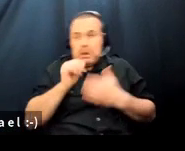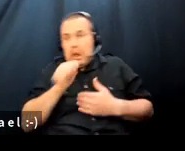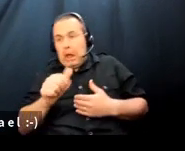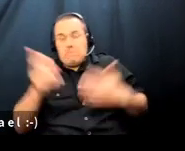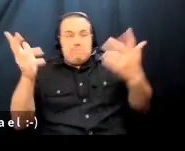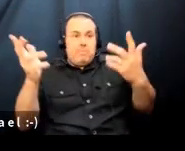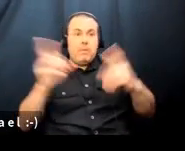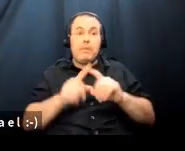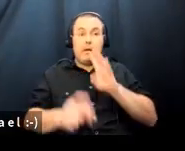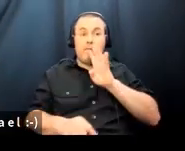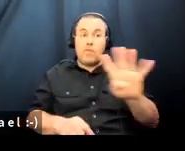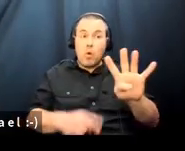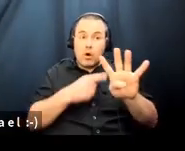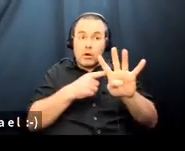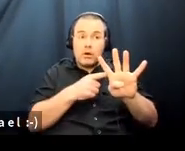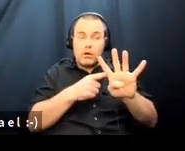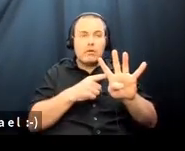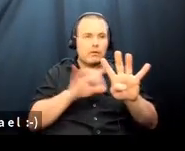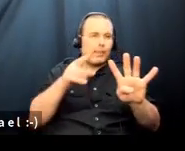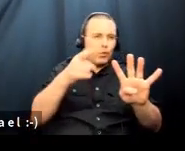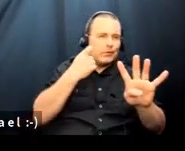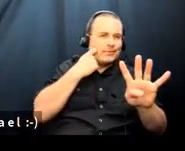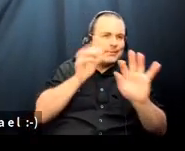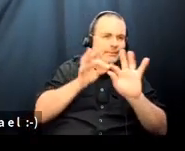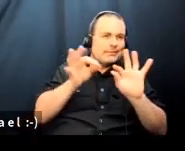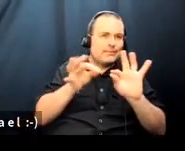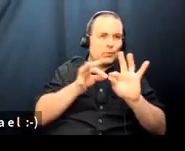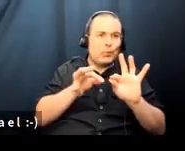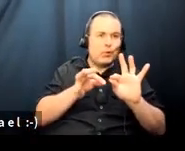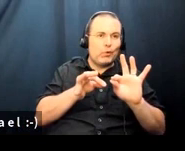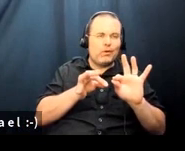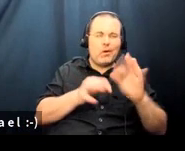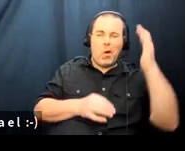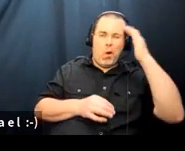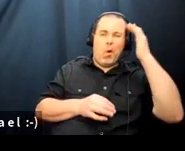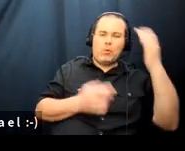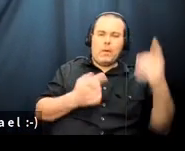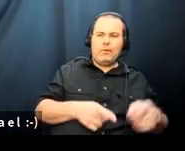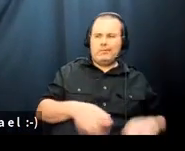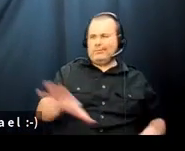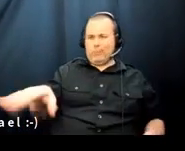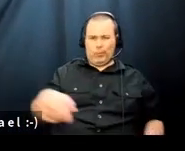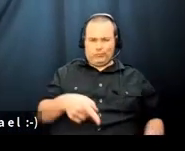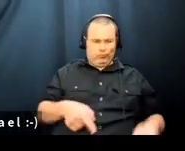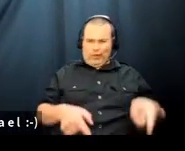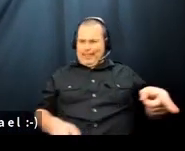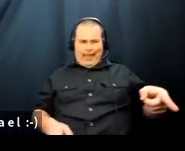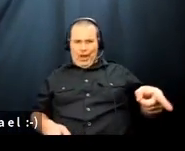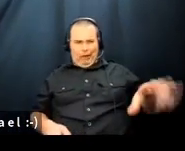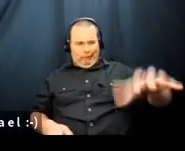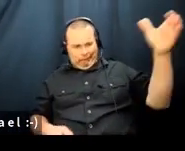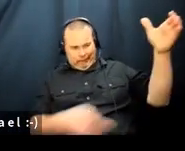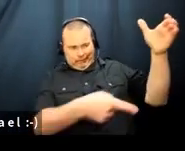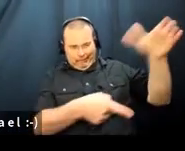But a 4-year-old who's, as you pointed out, in on it, is going to be able to say, well, it's right there. That's theory